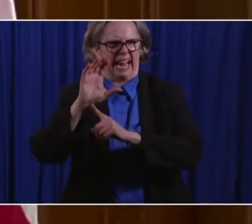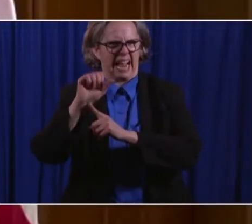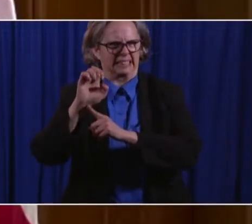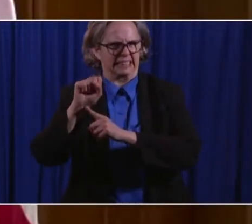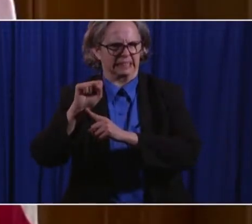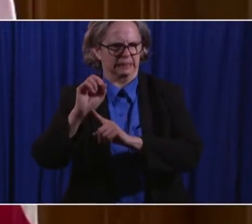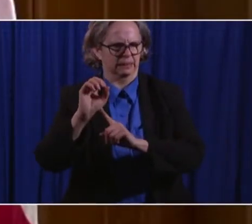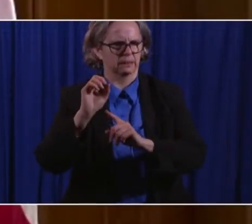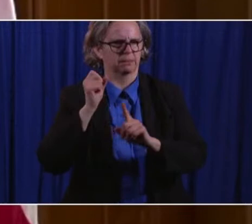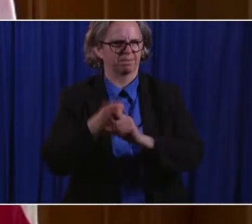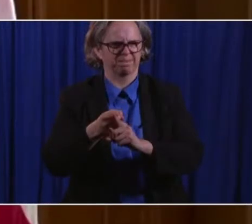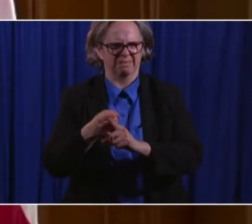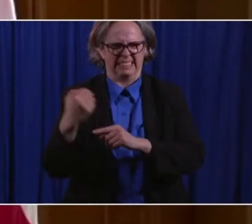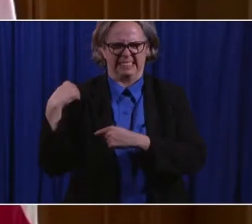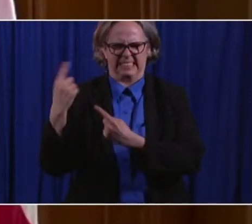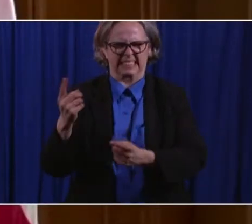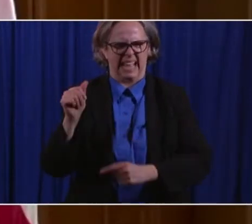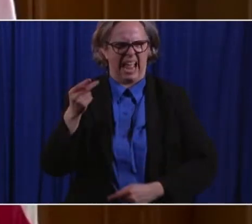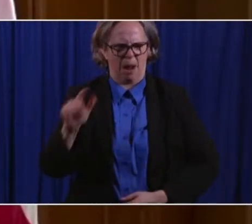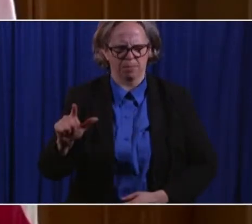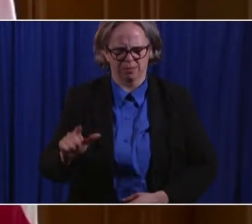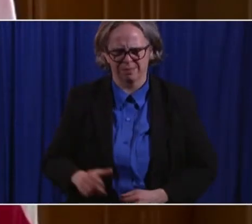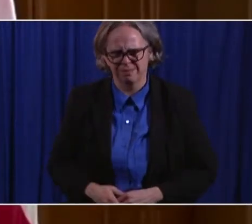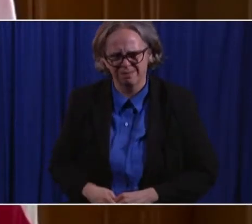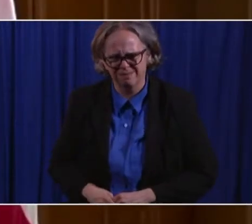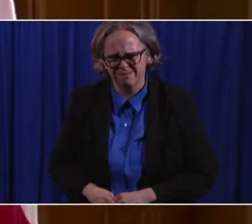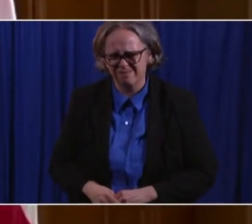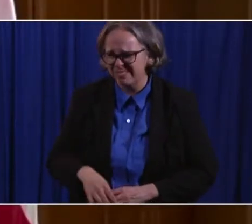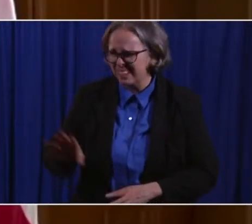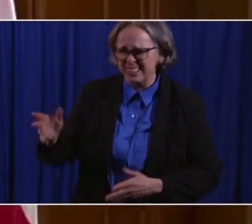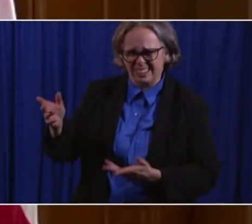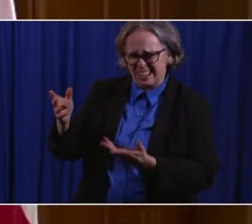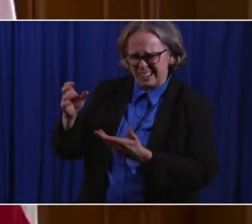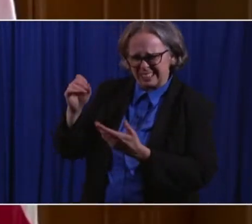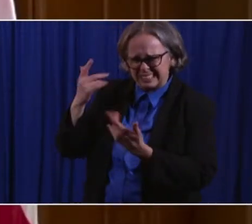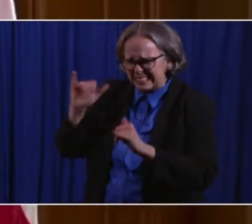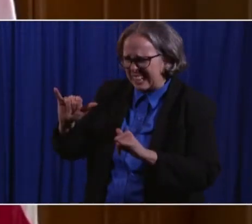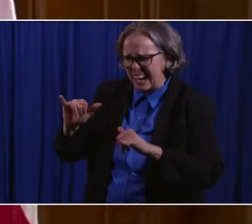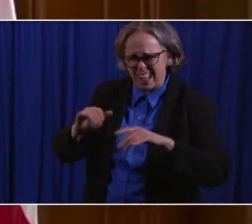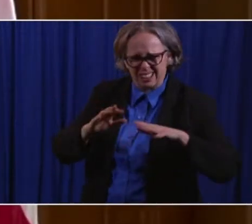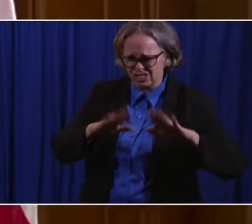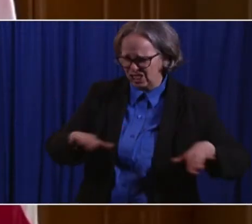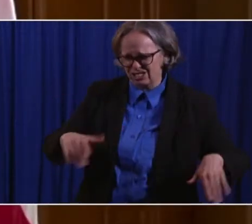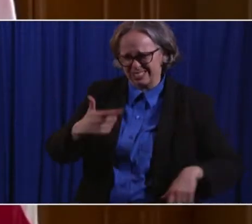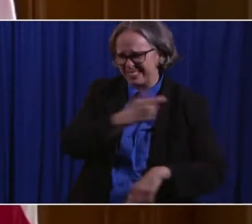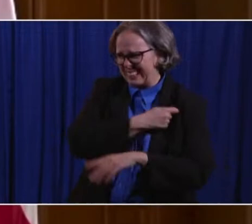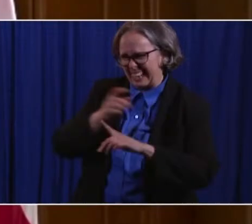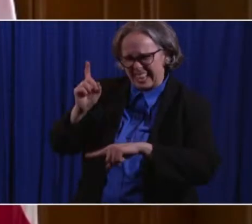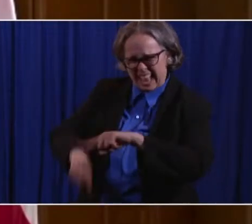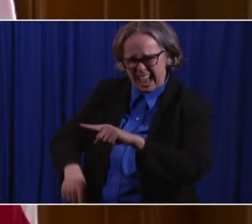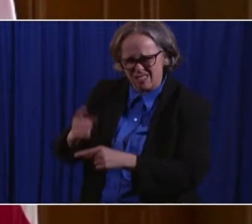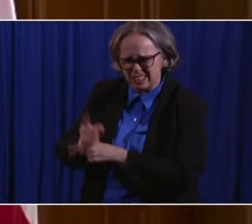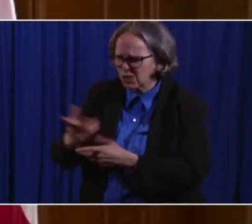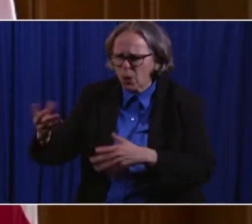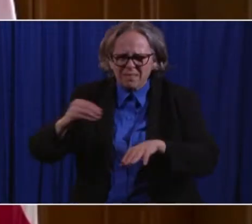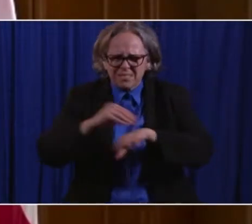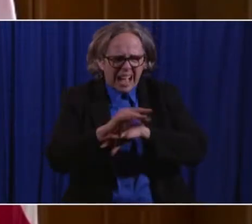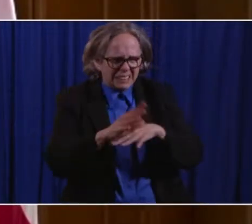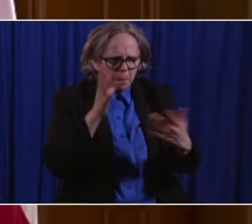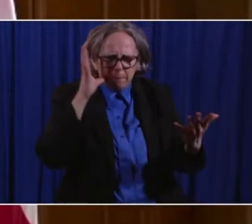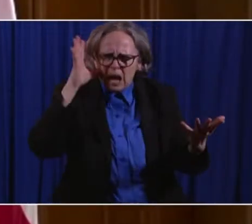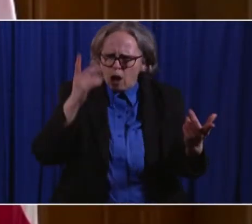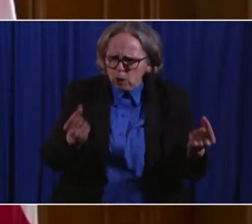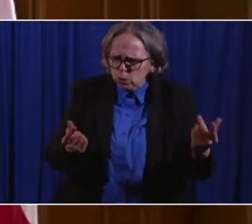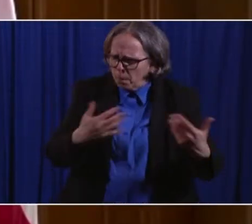Without a vaccine, obviously available for younger children yet, again, recommendations to parents as far as how